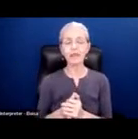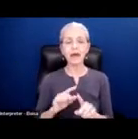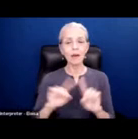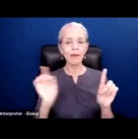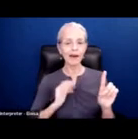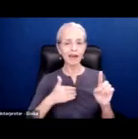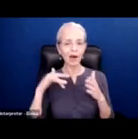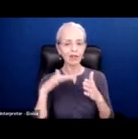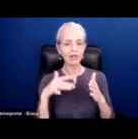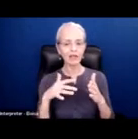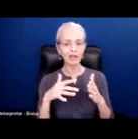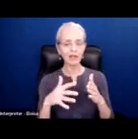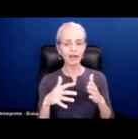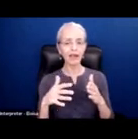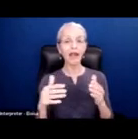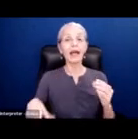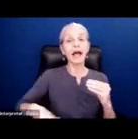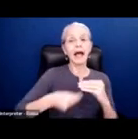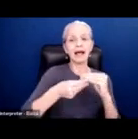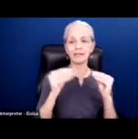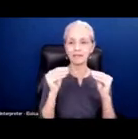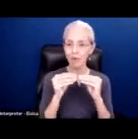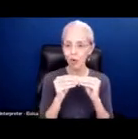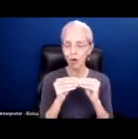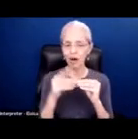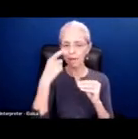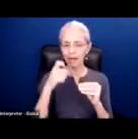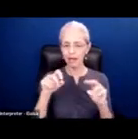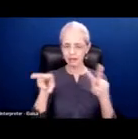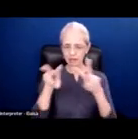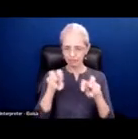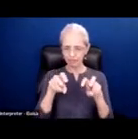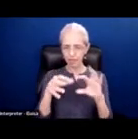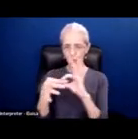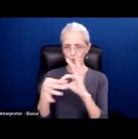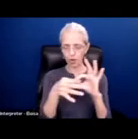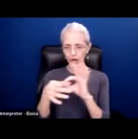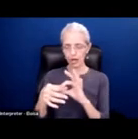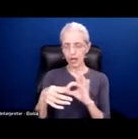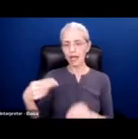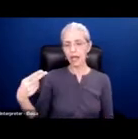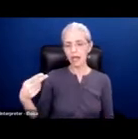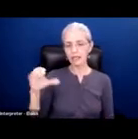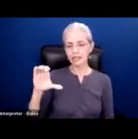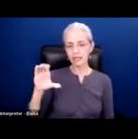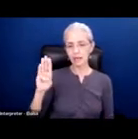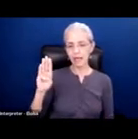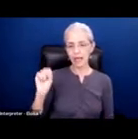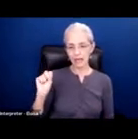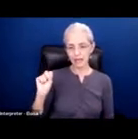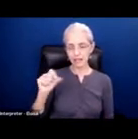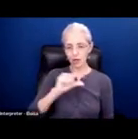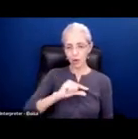study takes things a step further by looking at the relationship between HCBS quality and key user